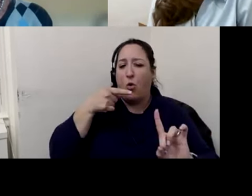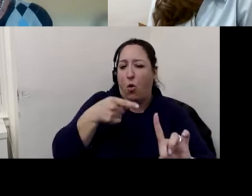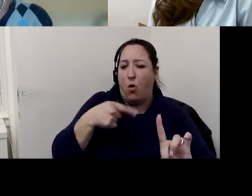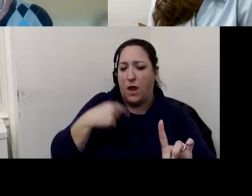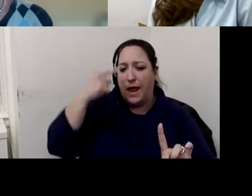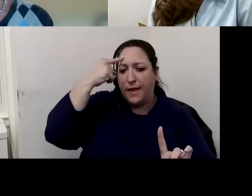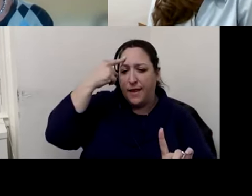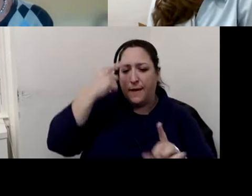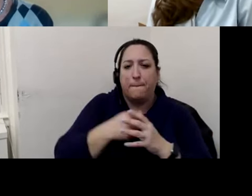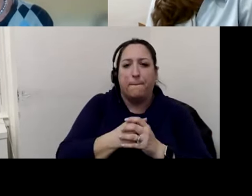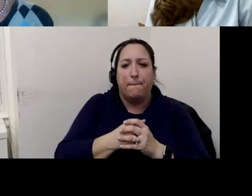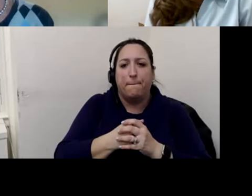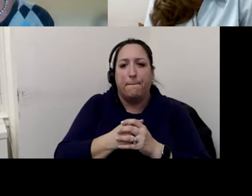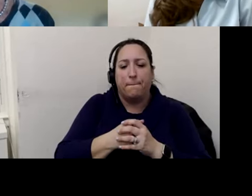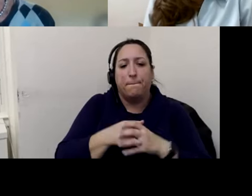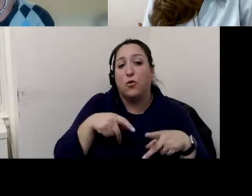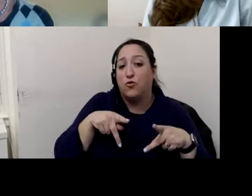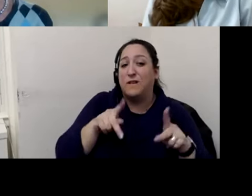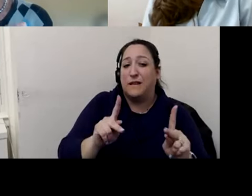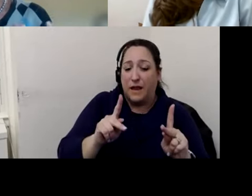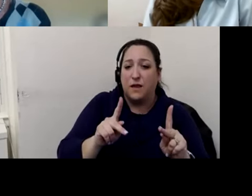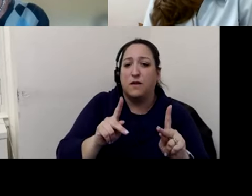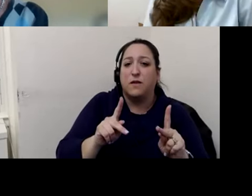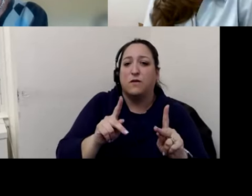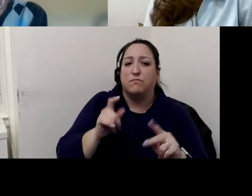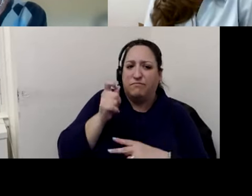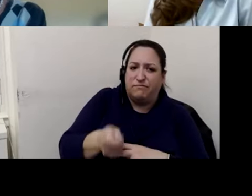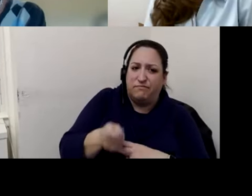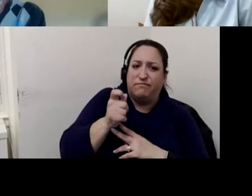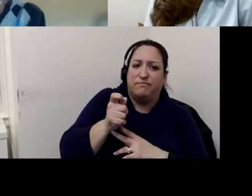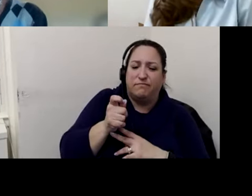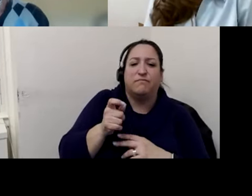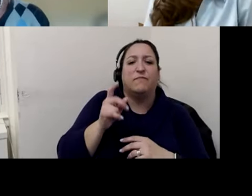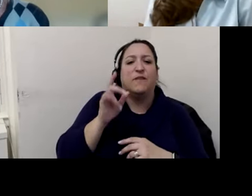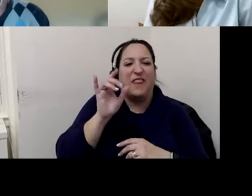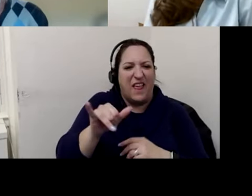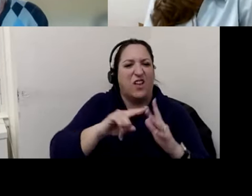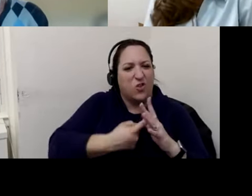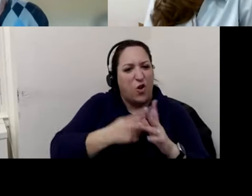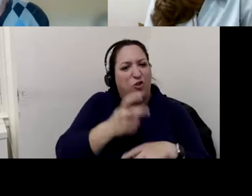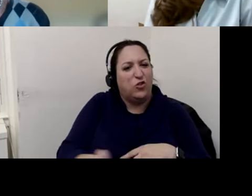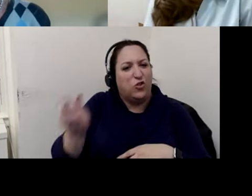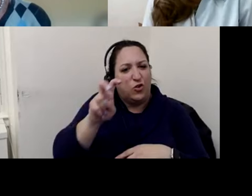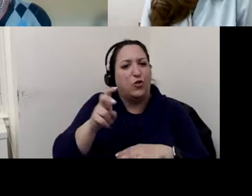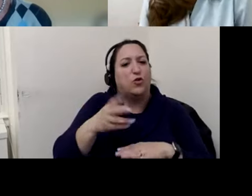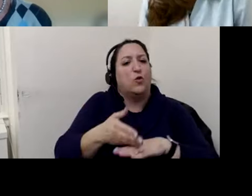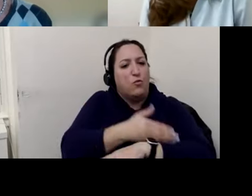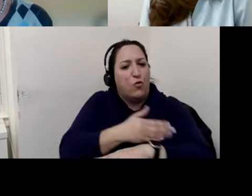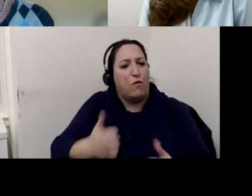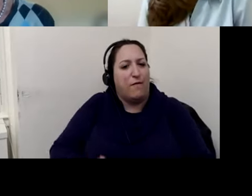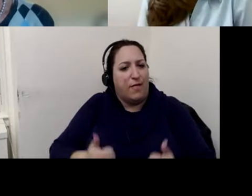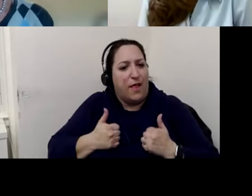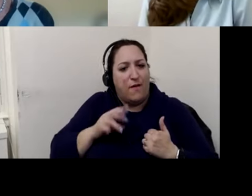the consent decree really started this journey to improve the lives of the